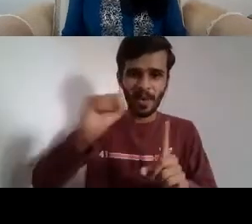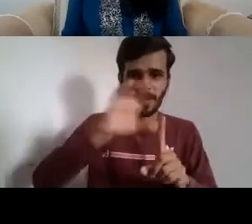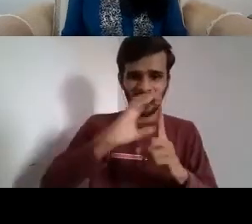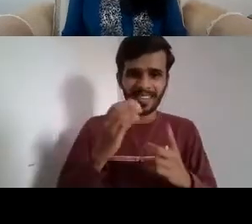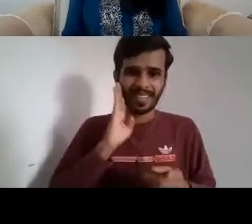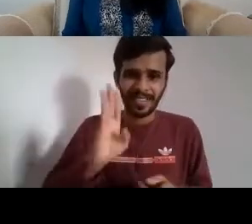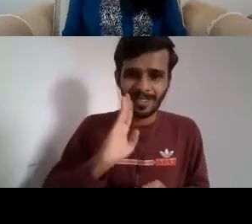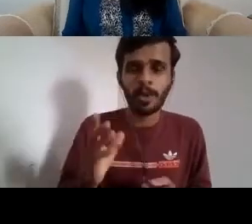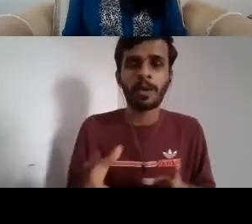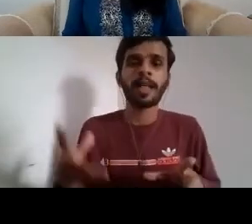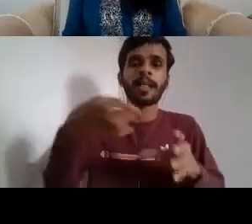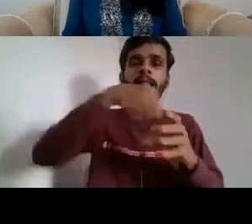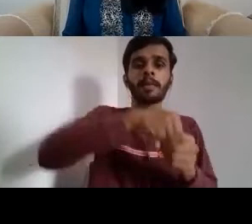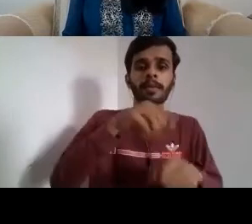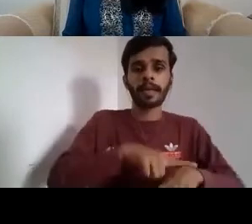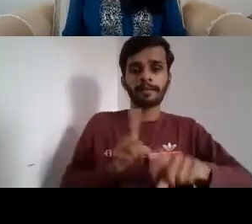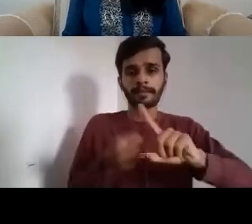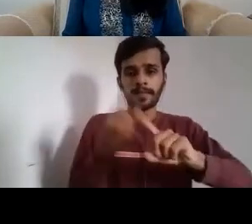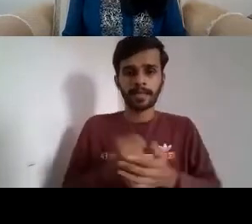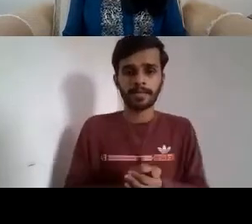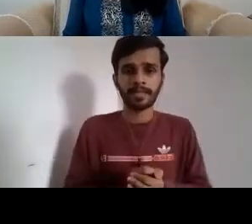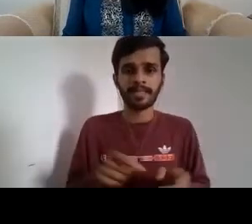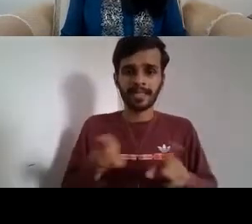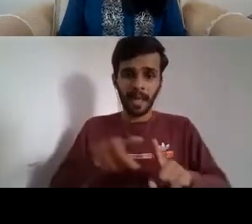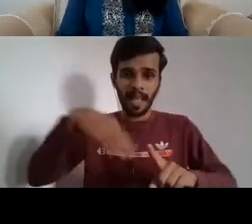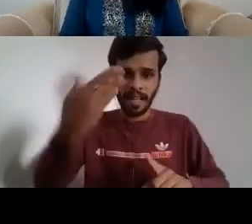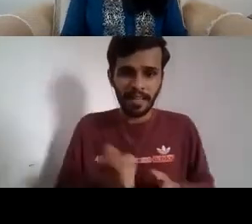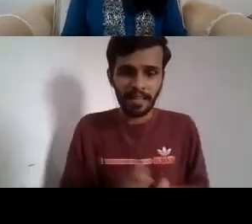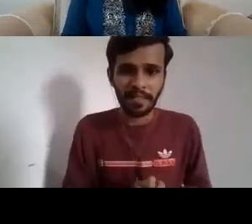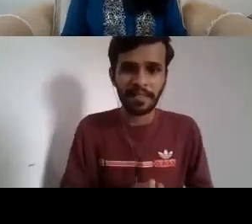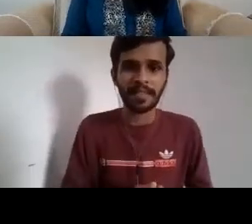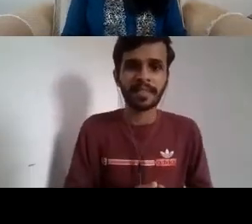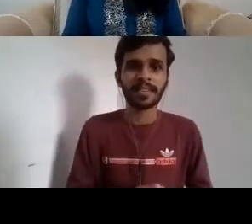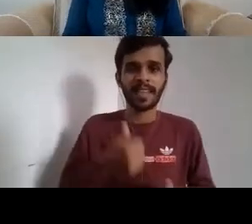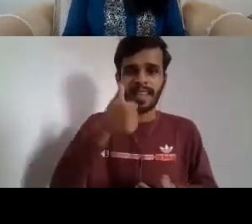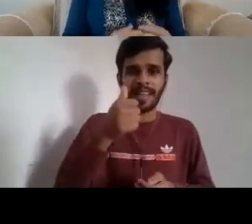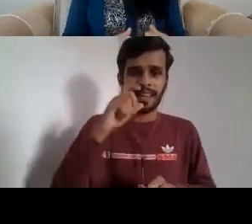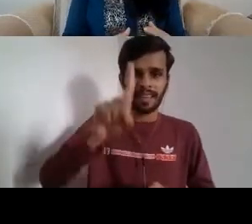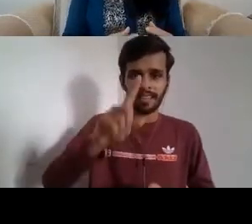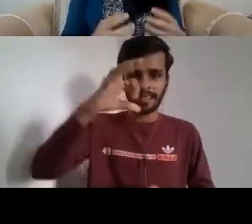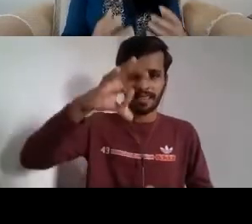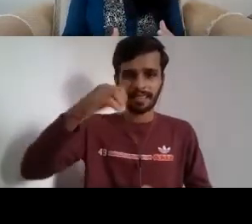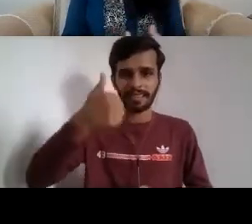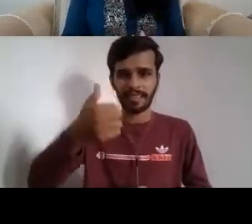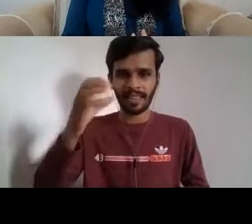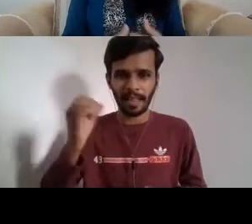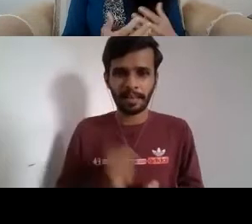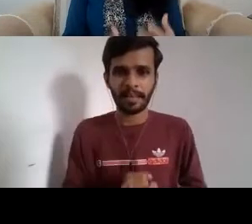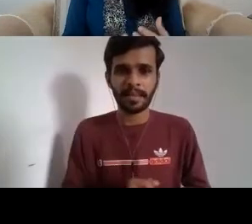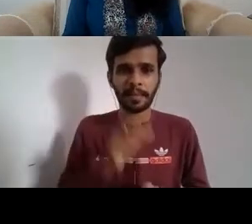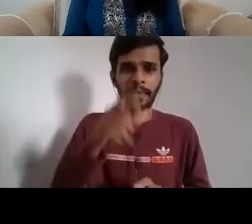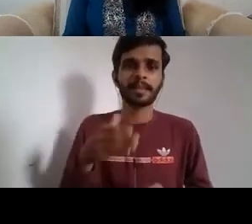In the mid-60s, George approached Ravi Shankar for lessons and later became a devout student